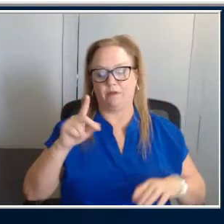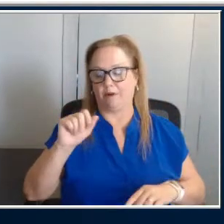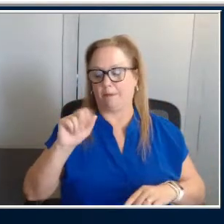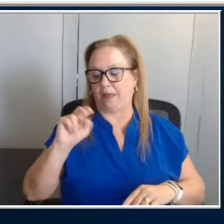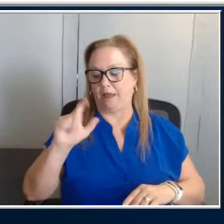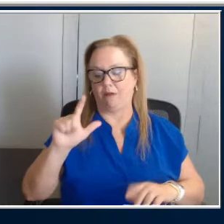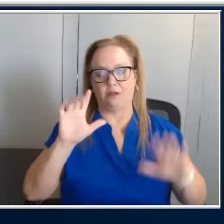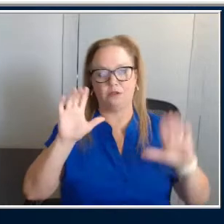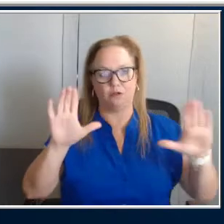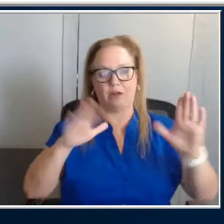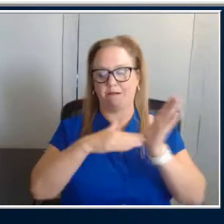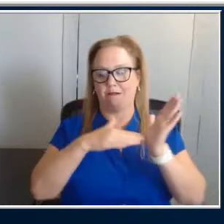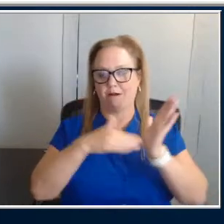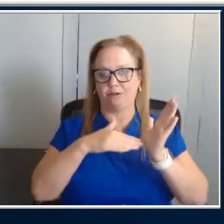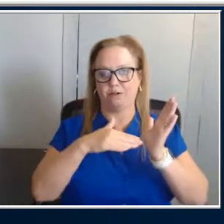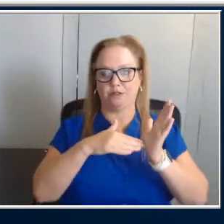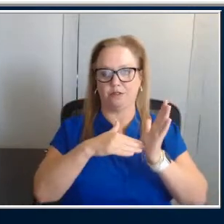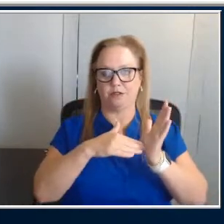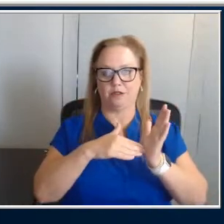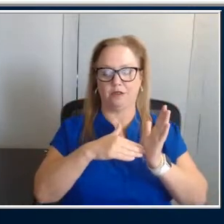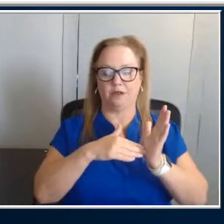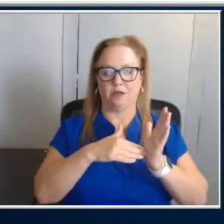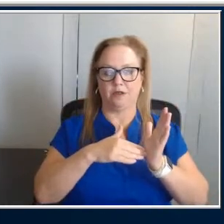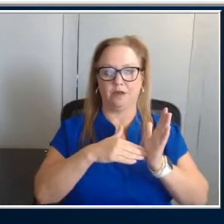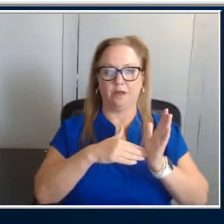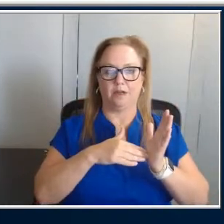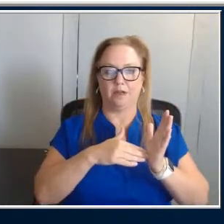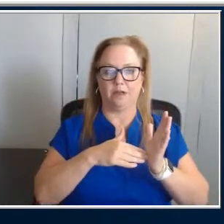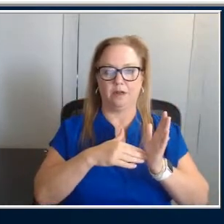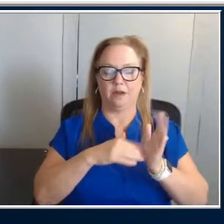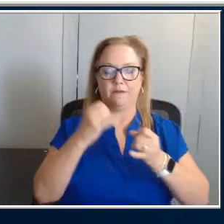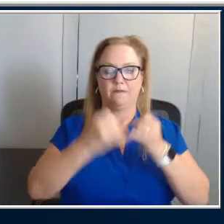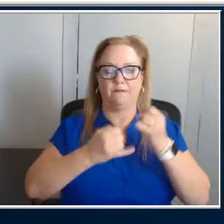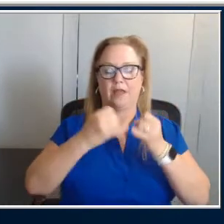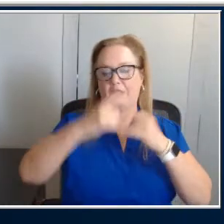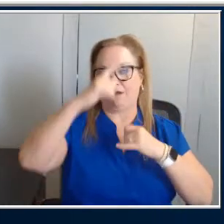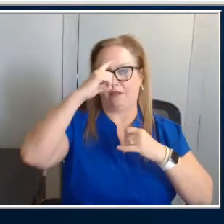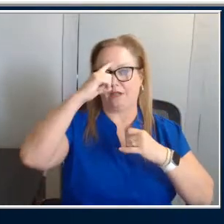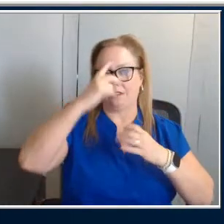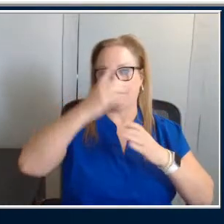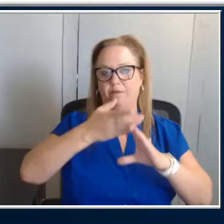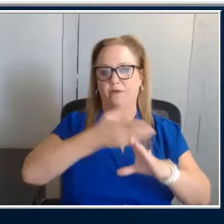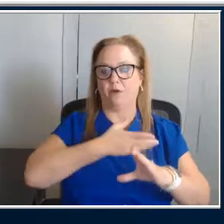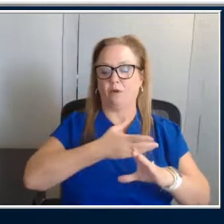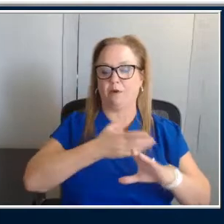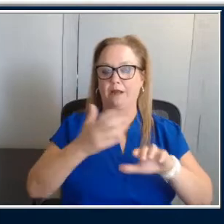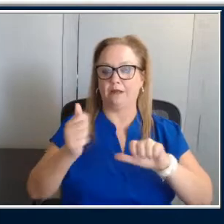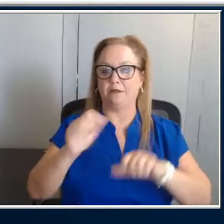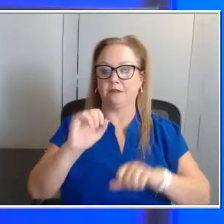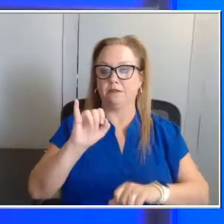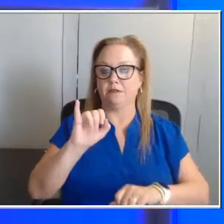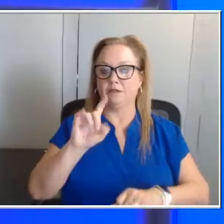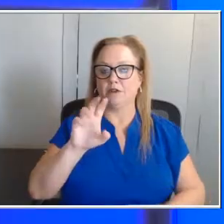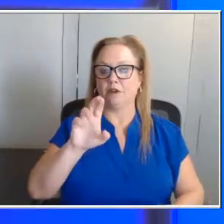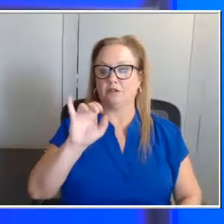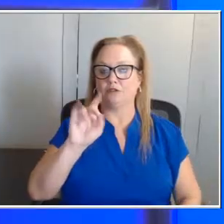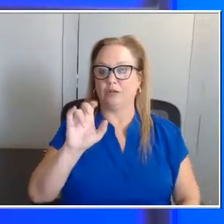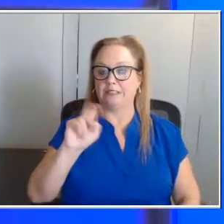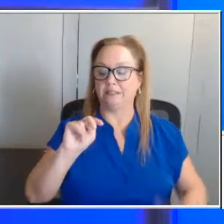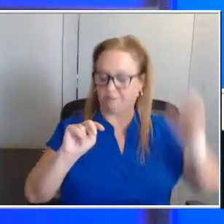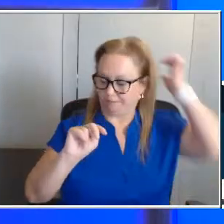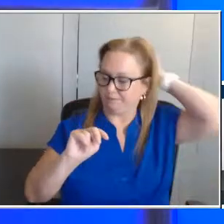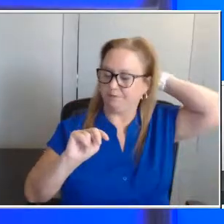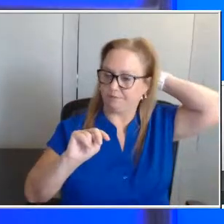great doctors, and you'd want to be cared by any one of them. So let's hear final thoughts from before we go, Dr. Jackson. Yeah, I think there's a lot of people who are